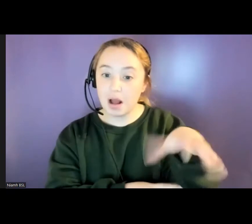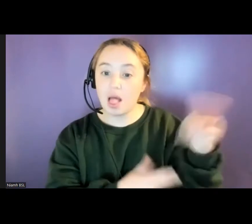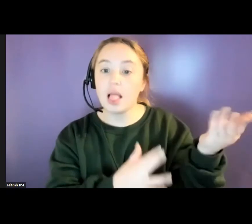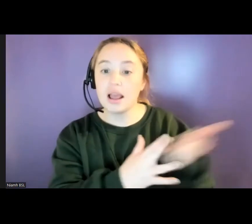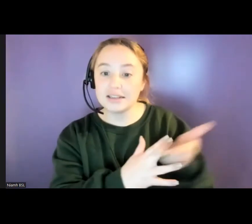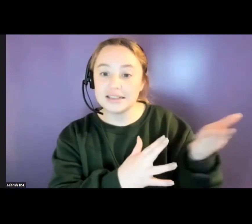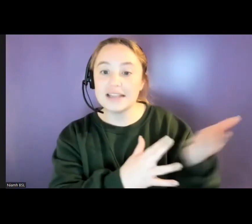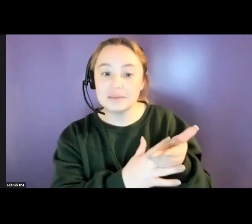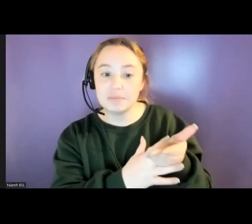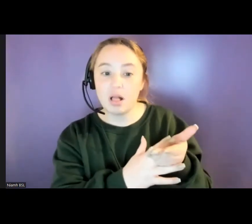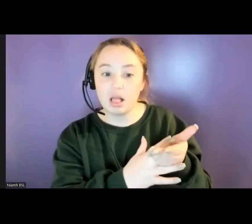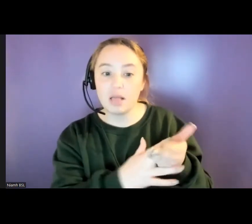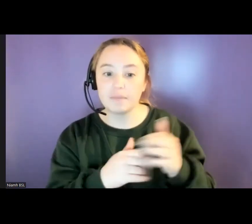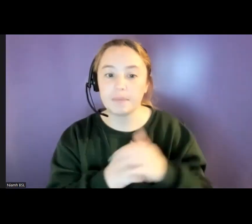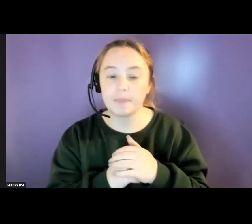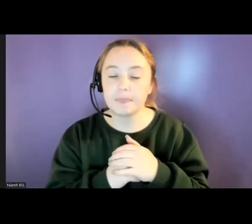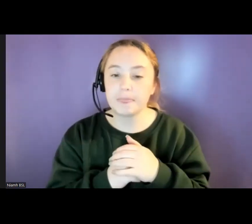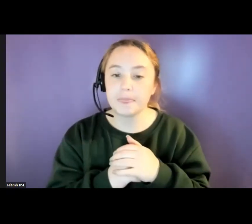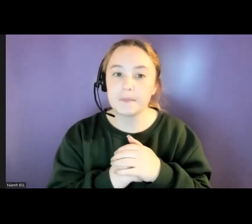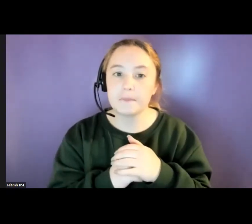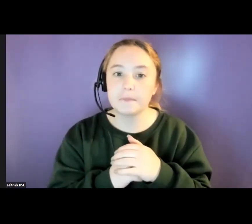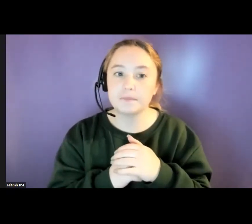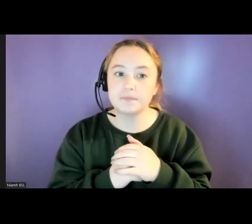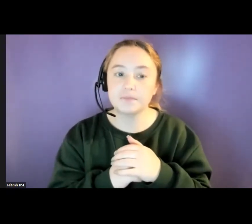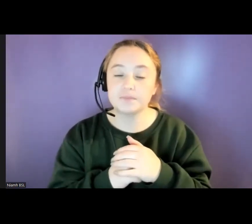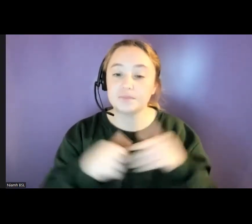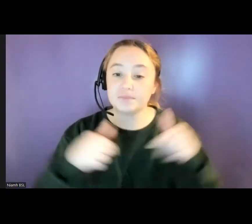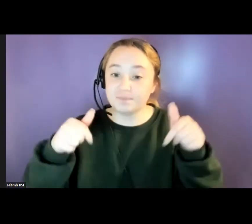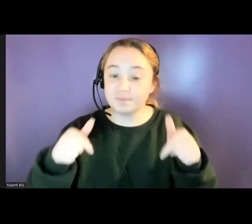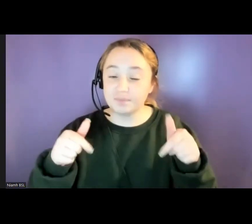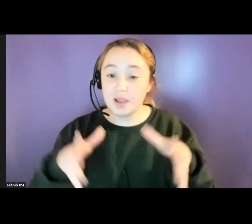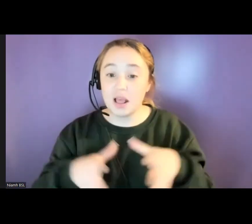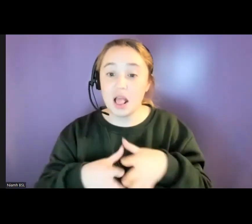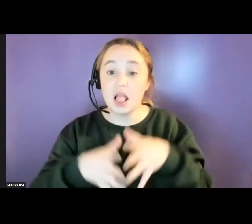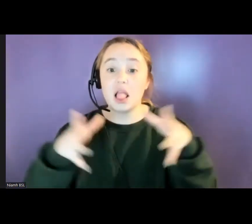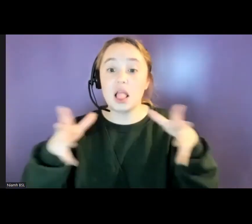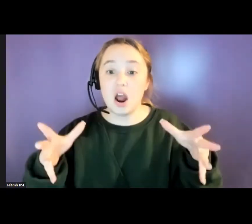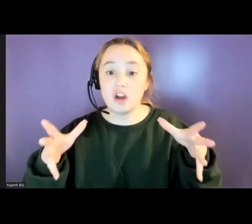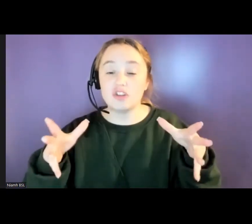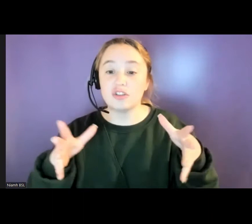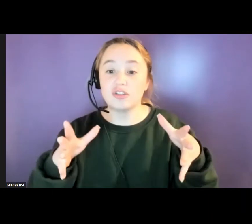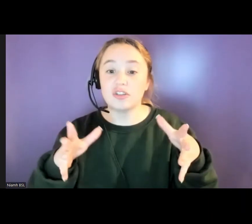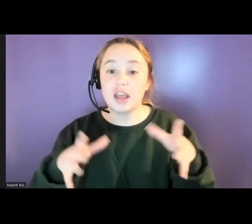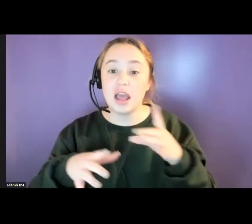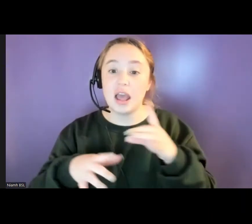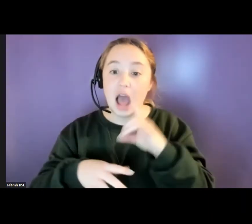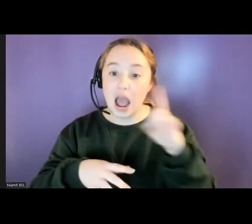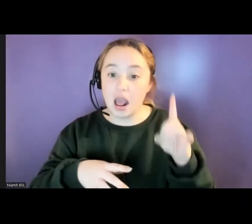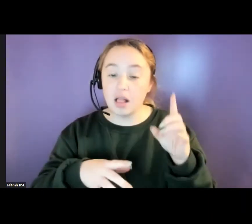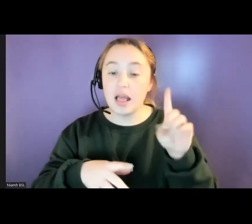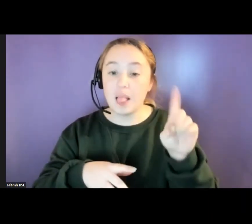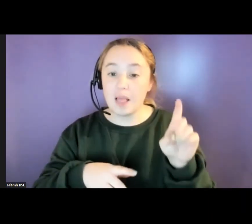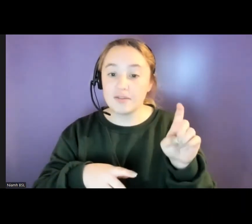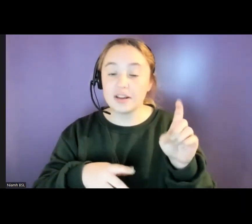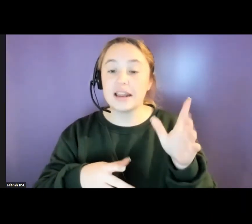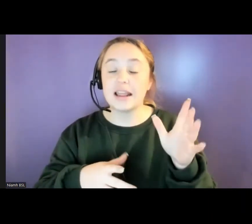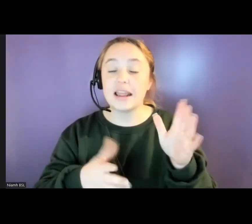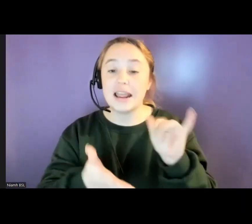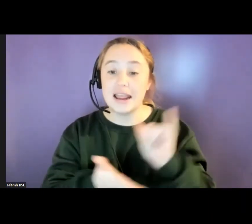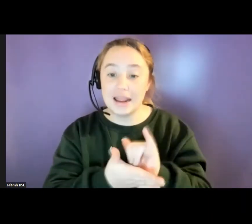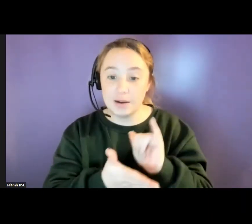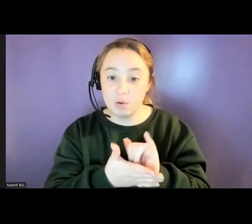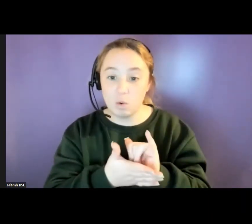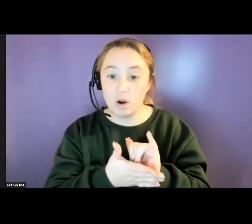is possible. As the largest of the HIAL 11 airports, we are